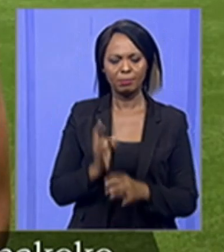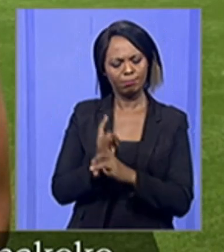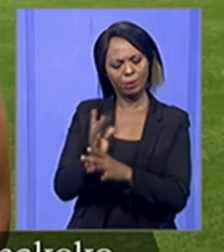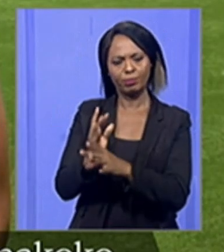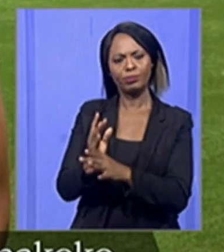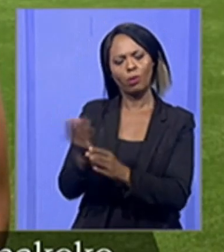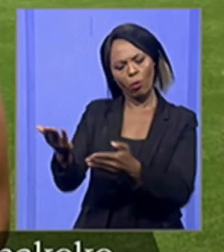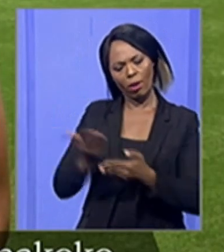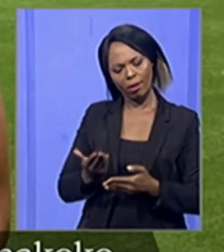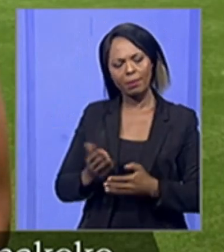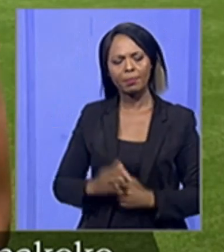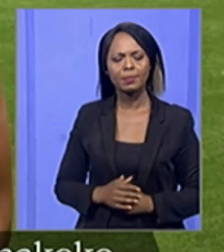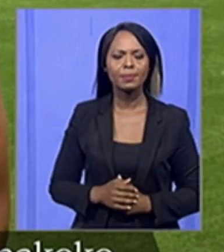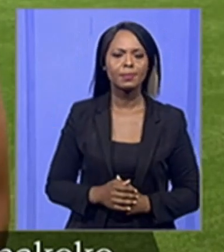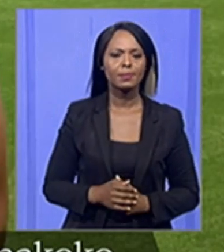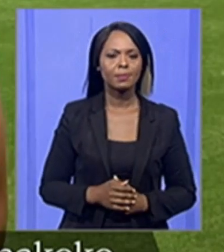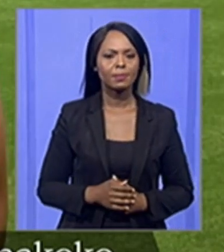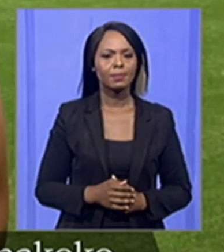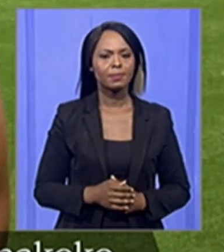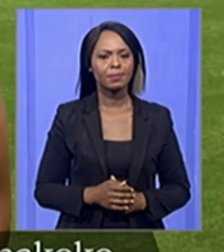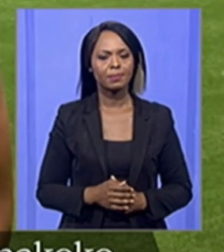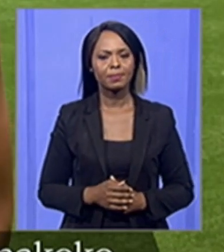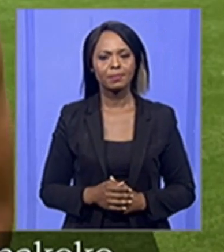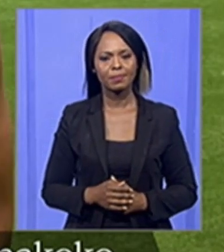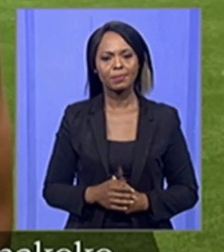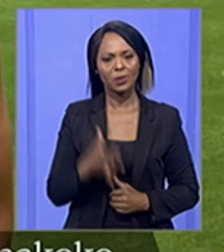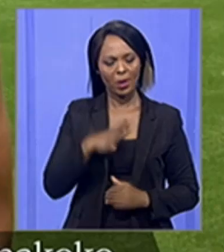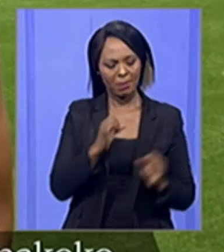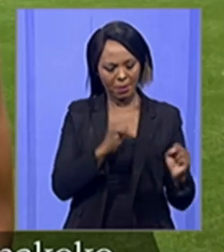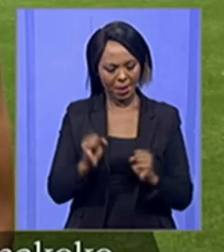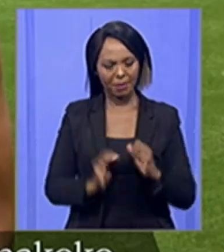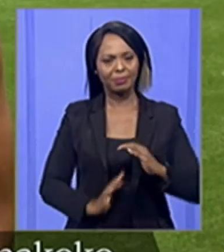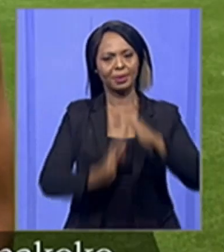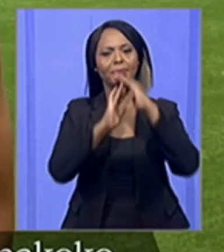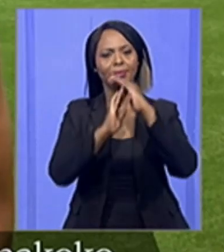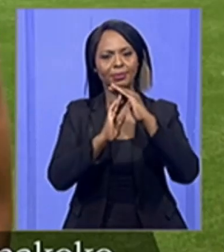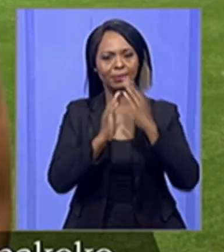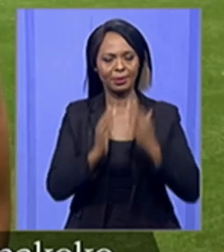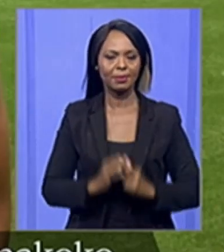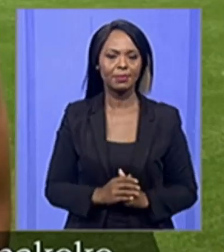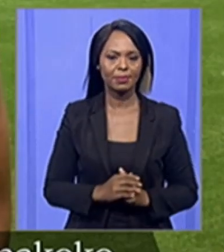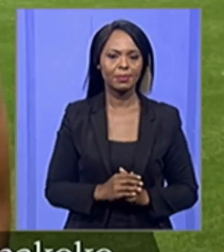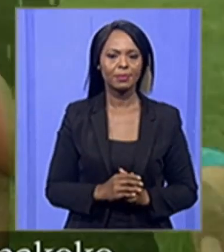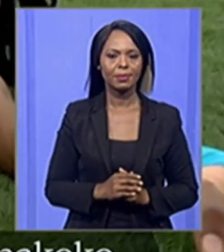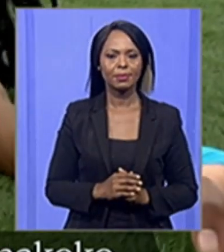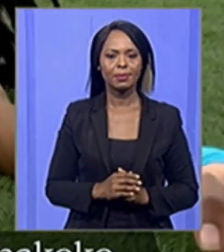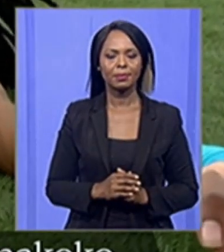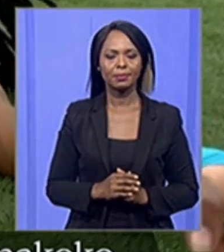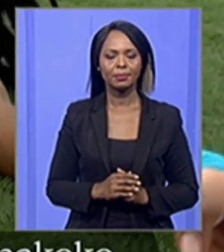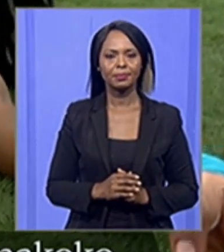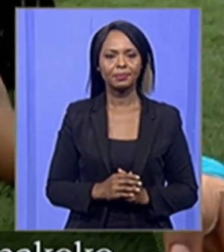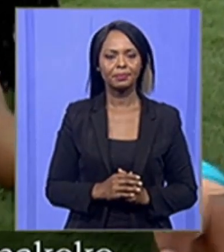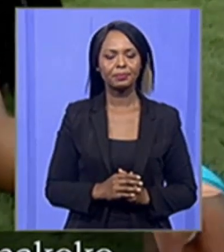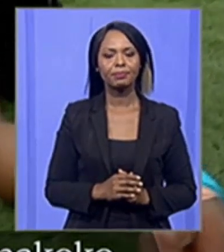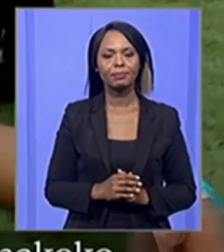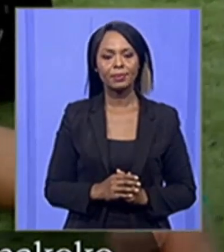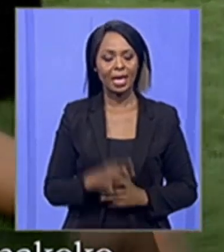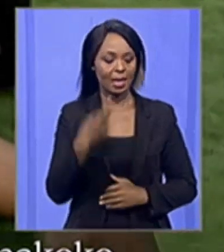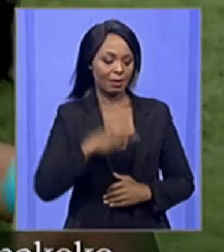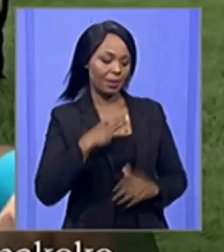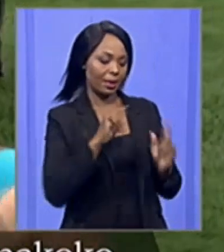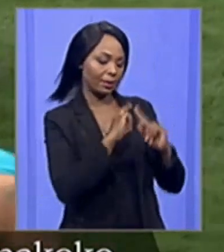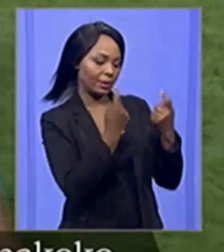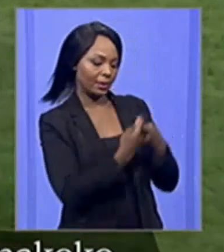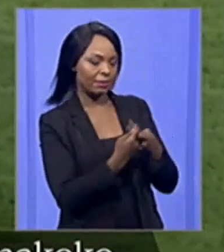We are regarded as basically the number one team. The rankings might not show that, but we're regarded as the number one teams. Banyana ya